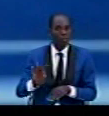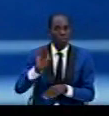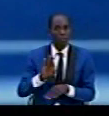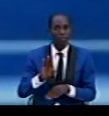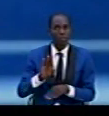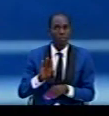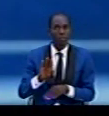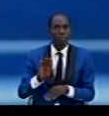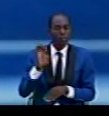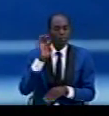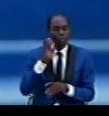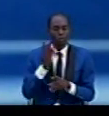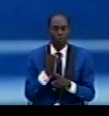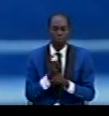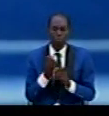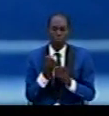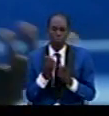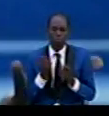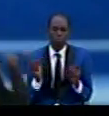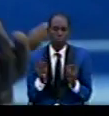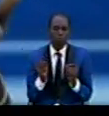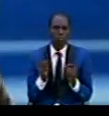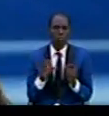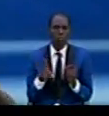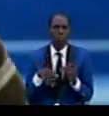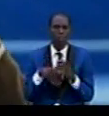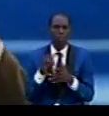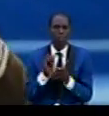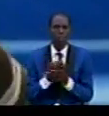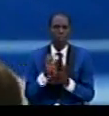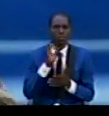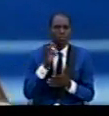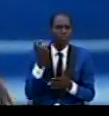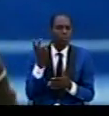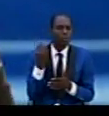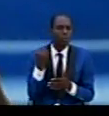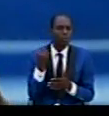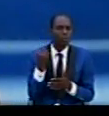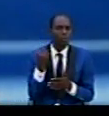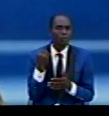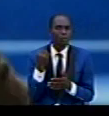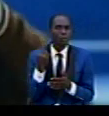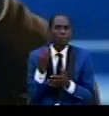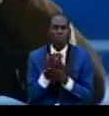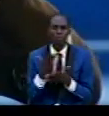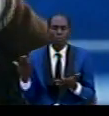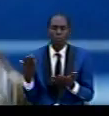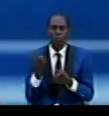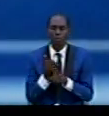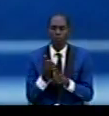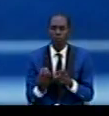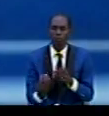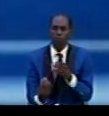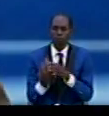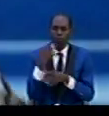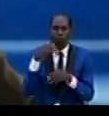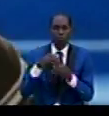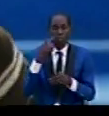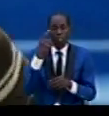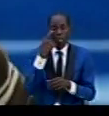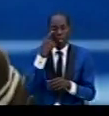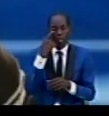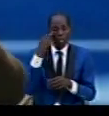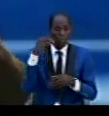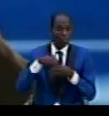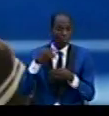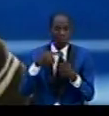I suddenly discovered that, you know, I was going and then something just, you know, came into my eyes. I started itching the eye. You know, normally when you itch